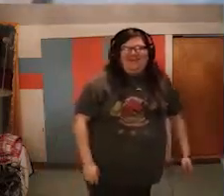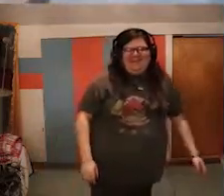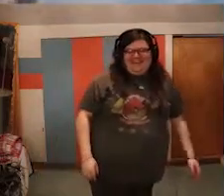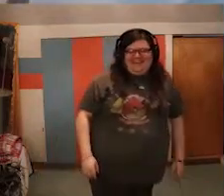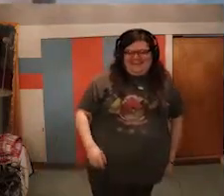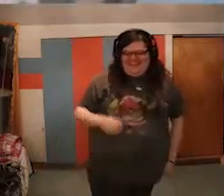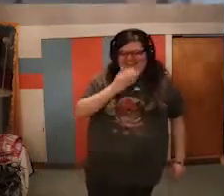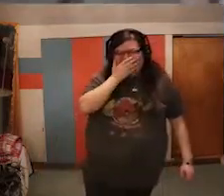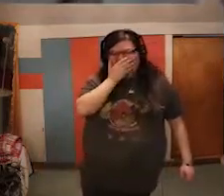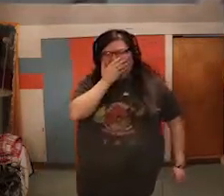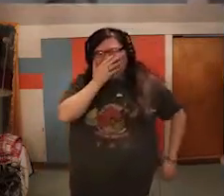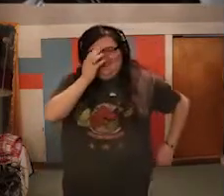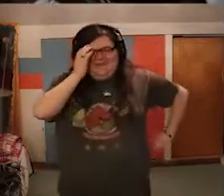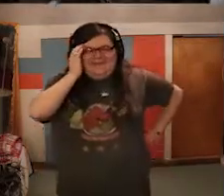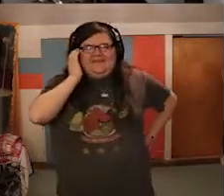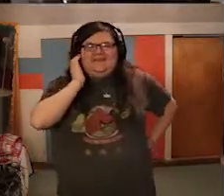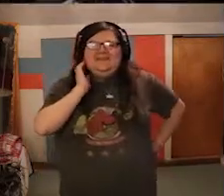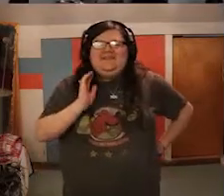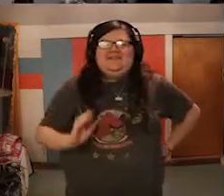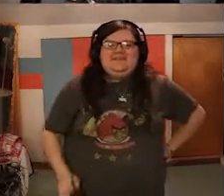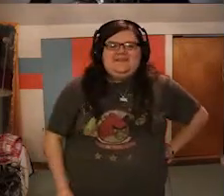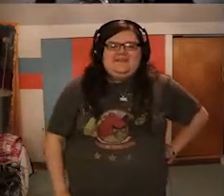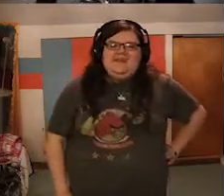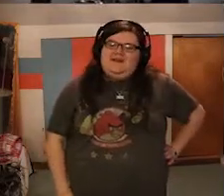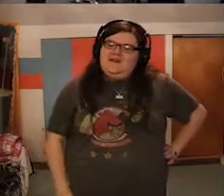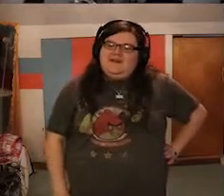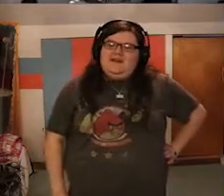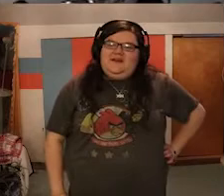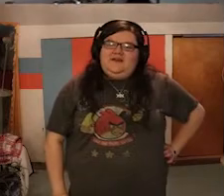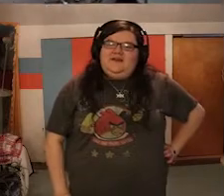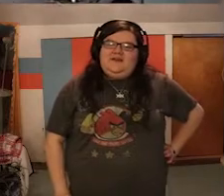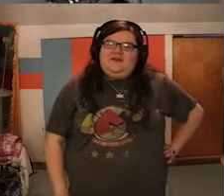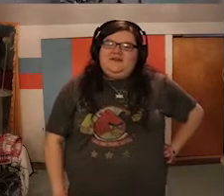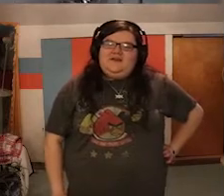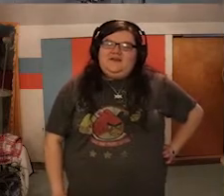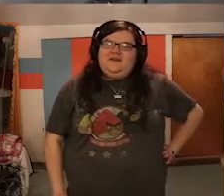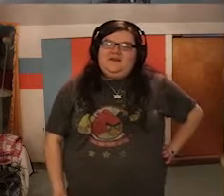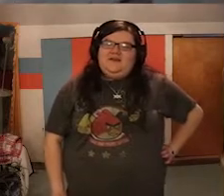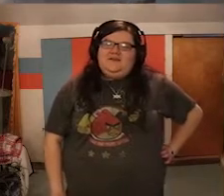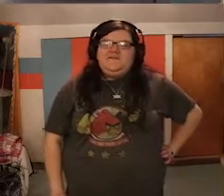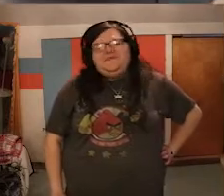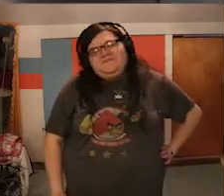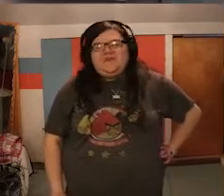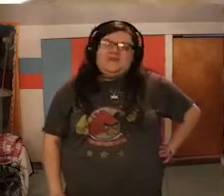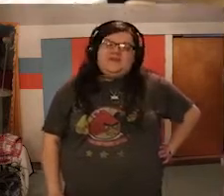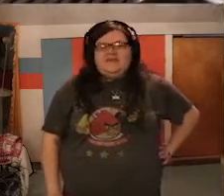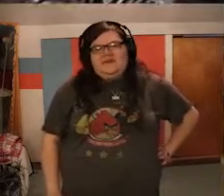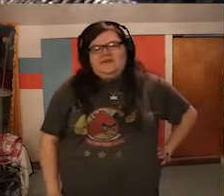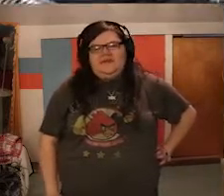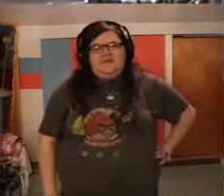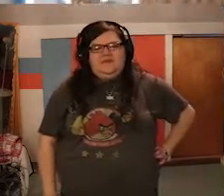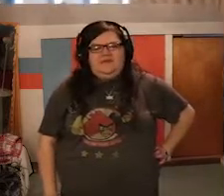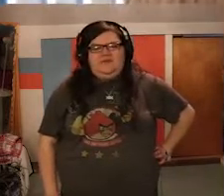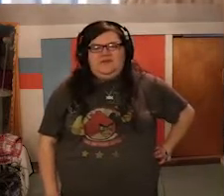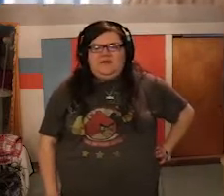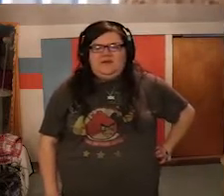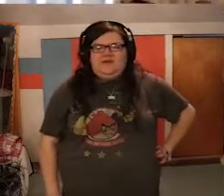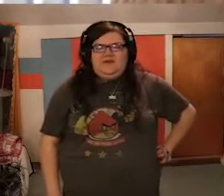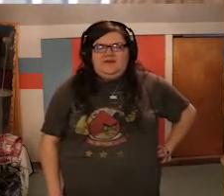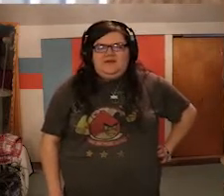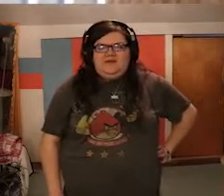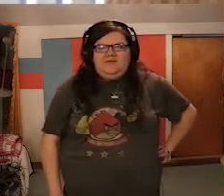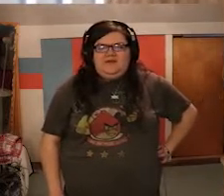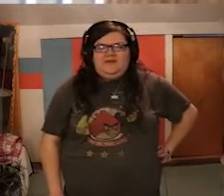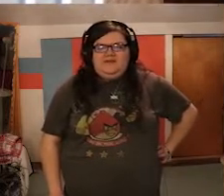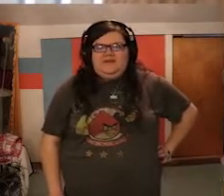get a I'm gonna get one that she might like. This could go terribly, but I reckon she'll like it. It's her size. I'm getting this purely for the